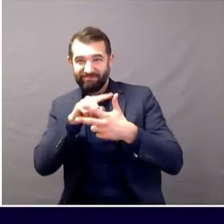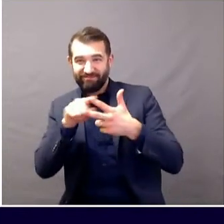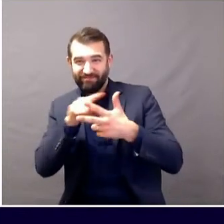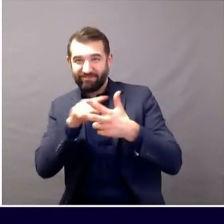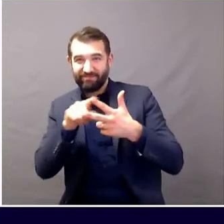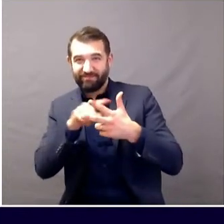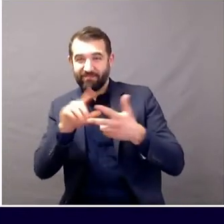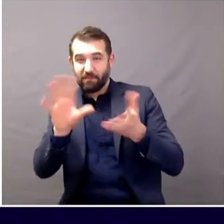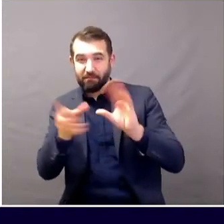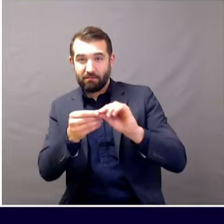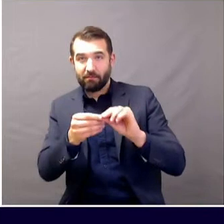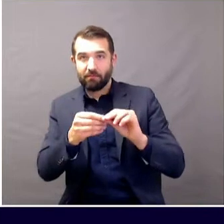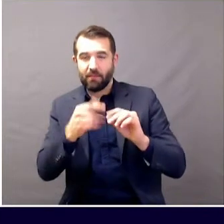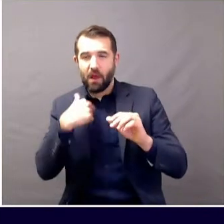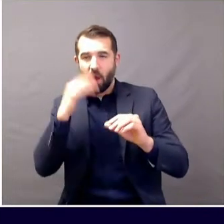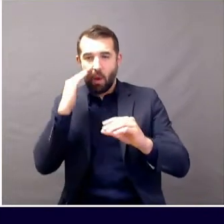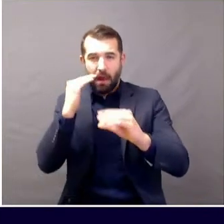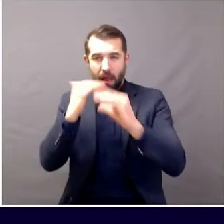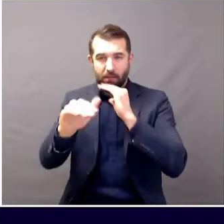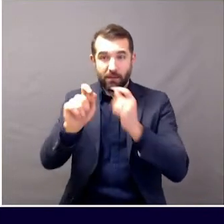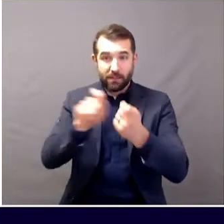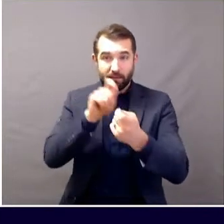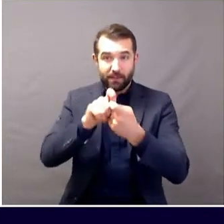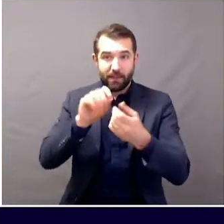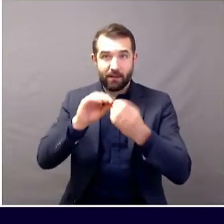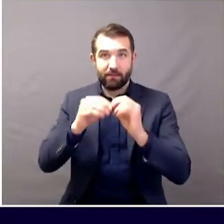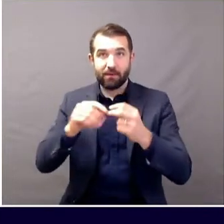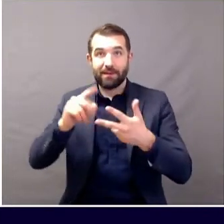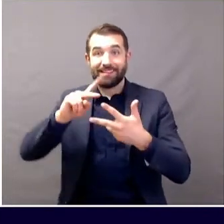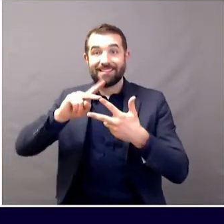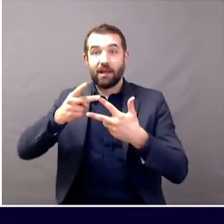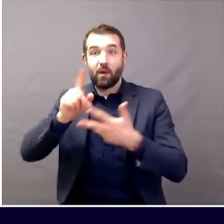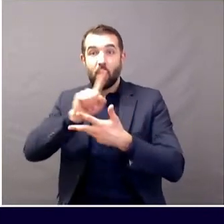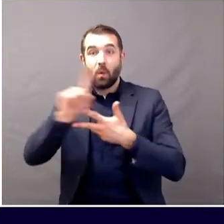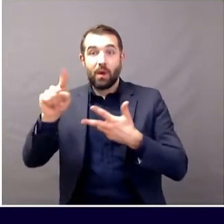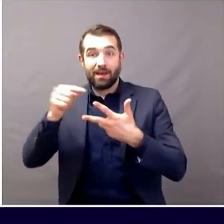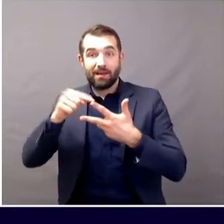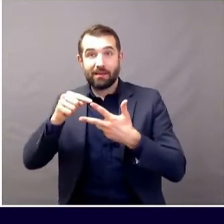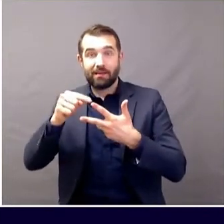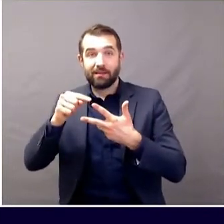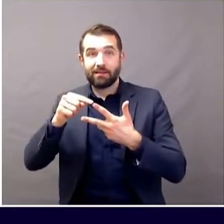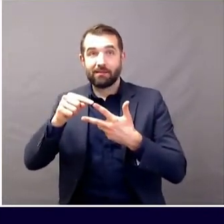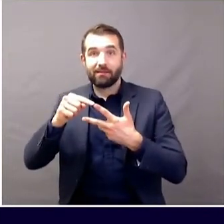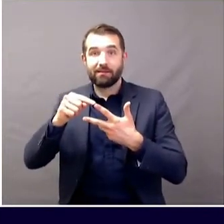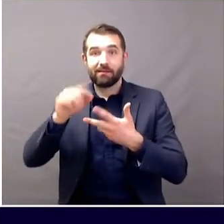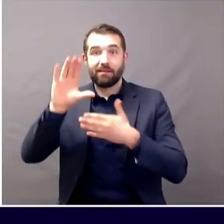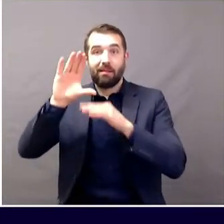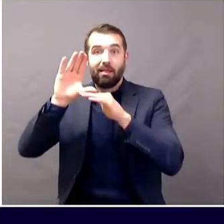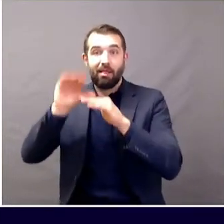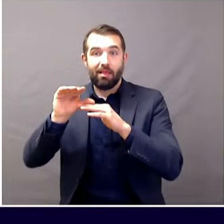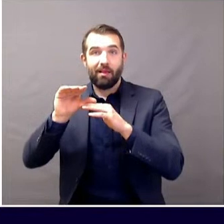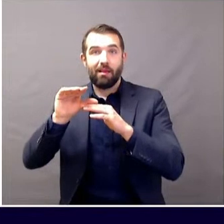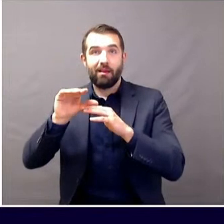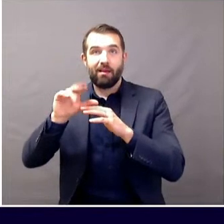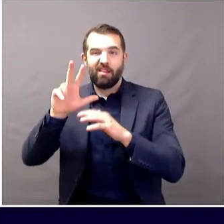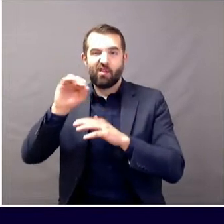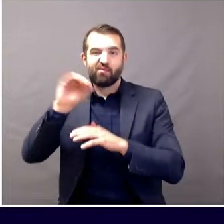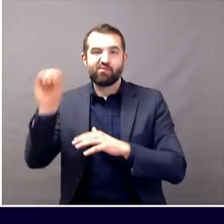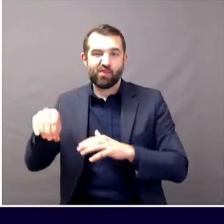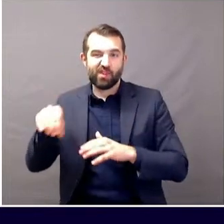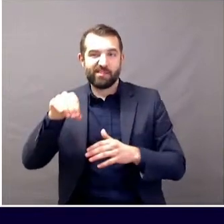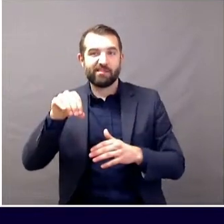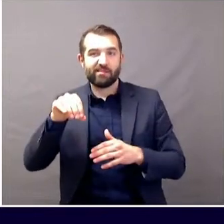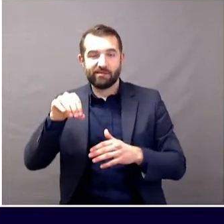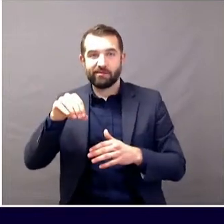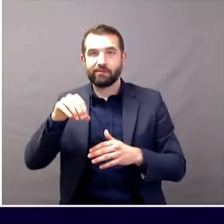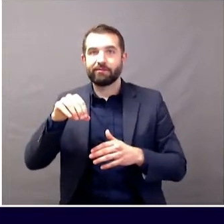bit. But in week 2, we were down about 36% of the Pfizer vaccine